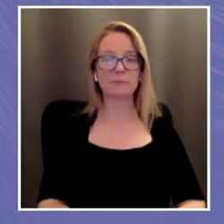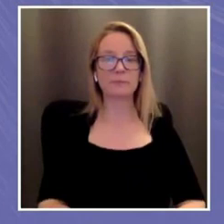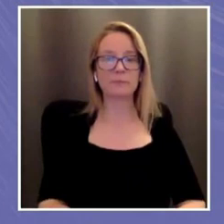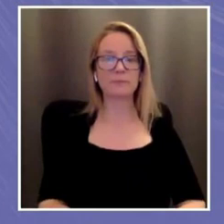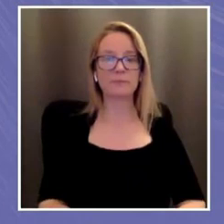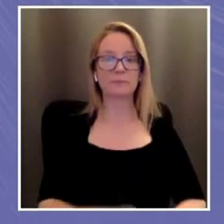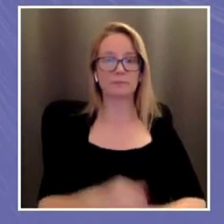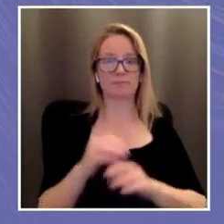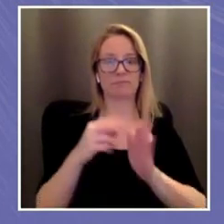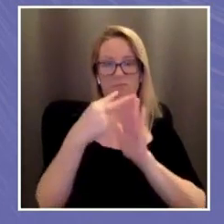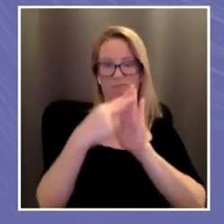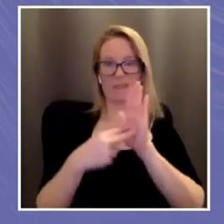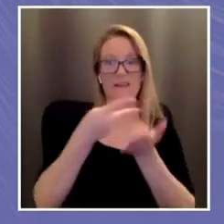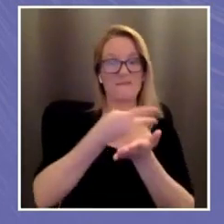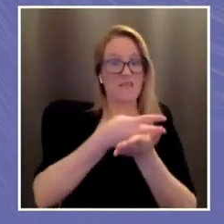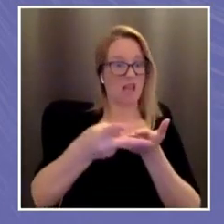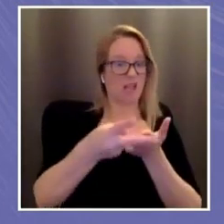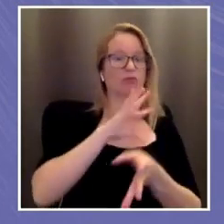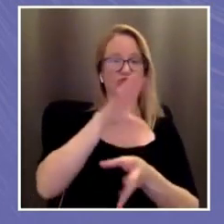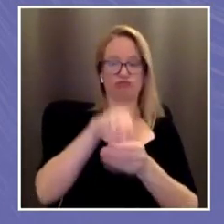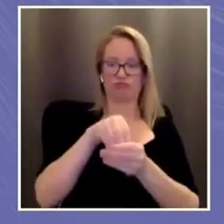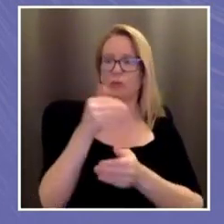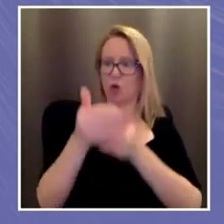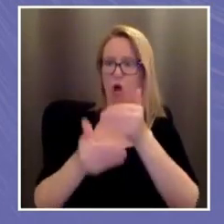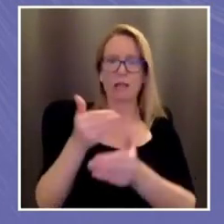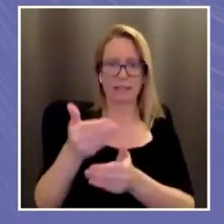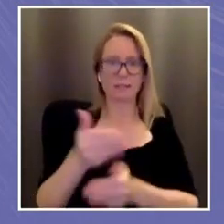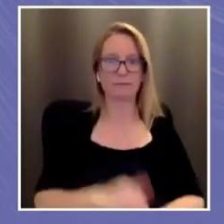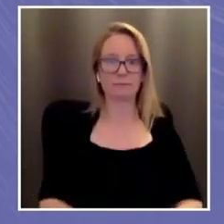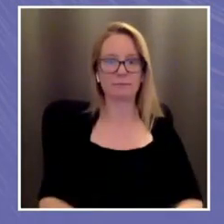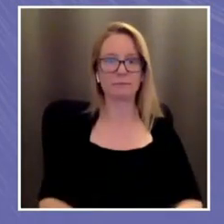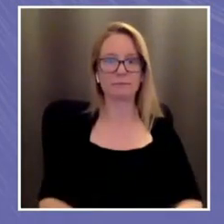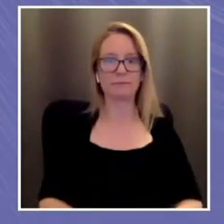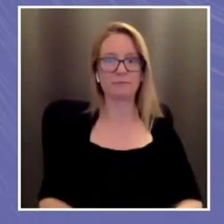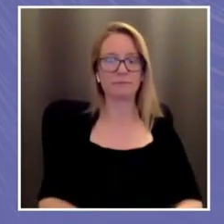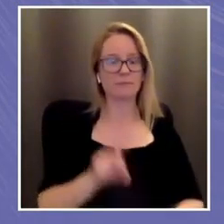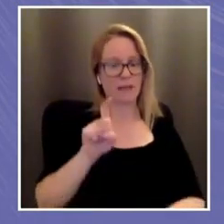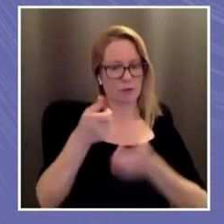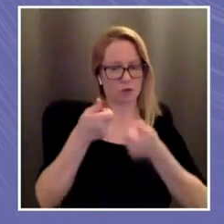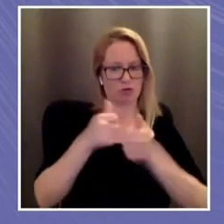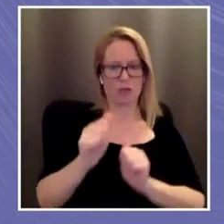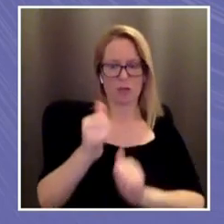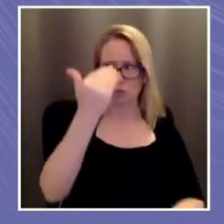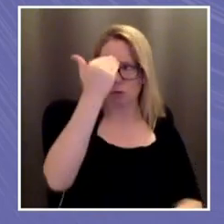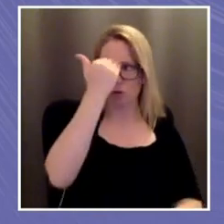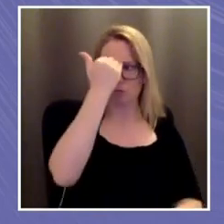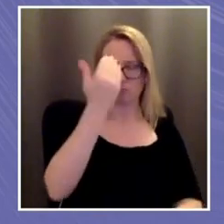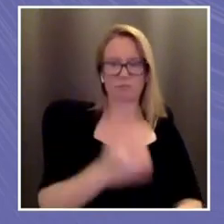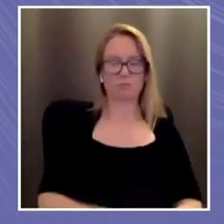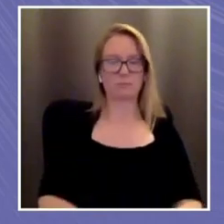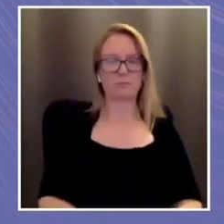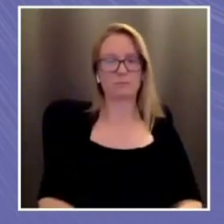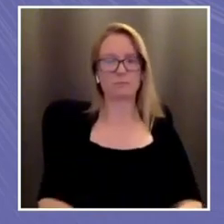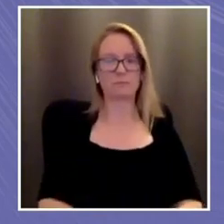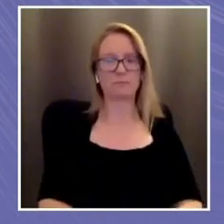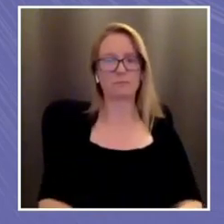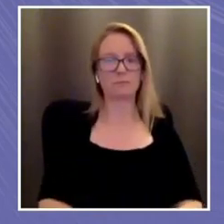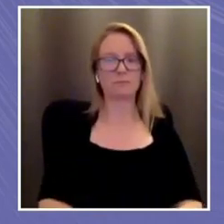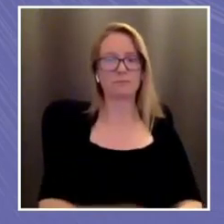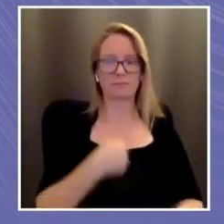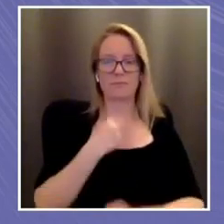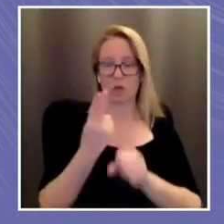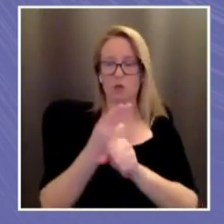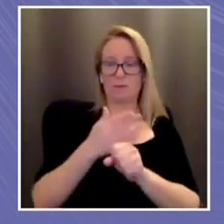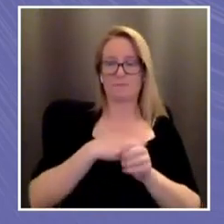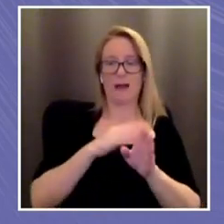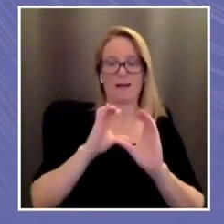Failure is a part of the process. You have to try to know. I use this in my rooms,